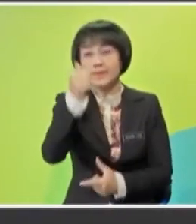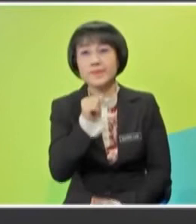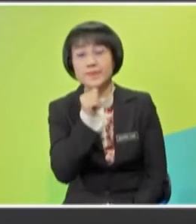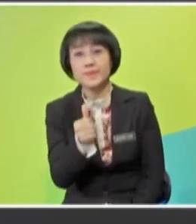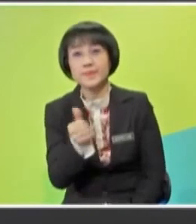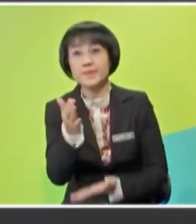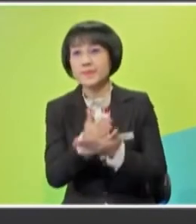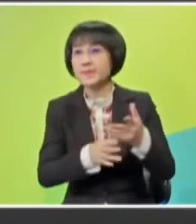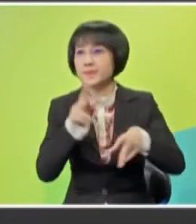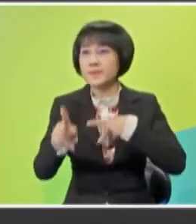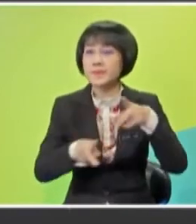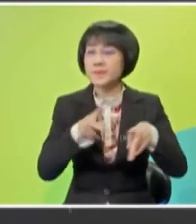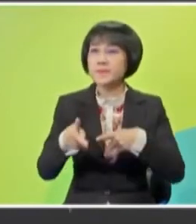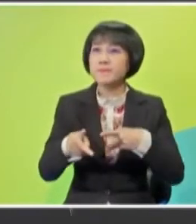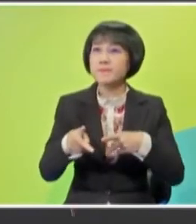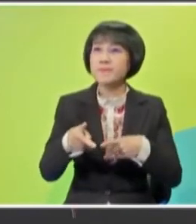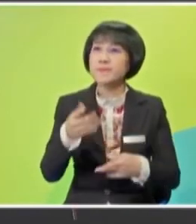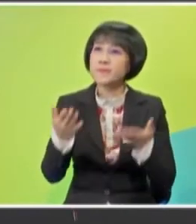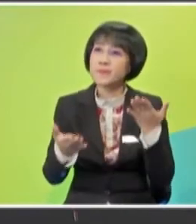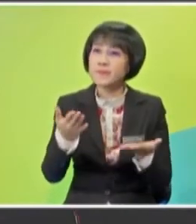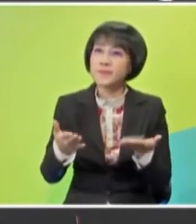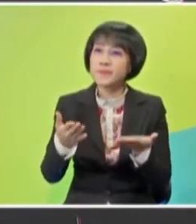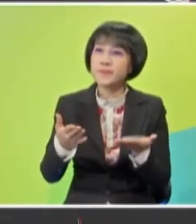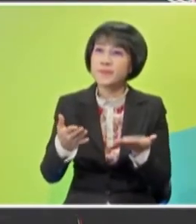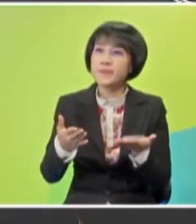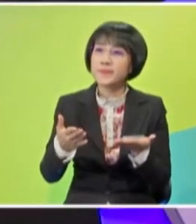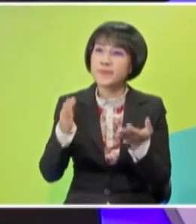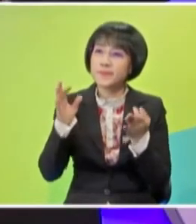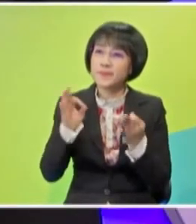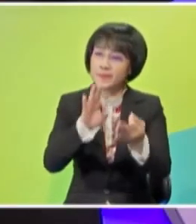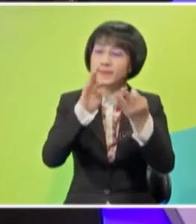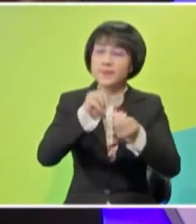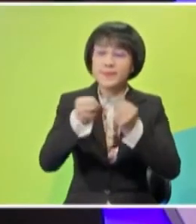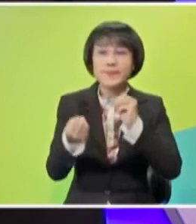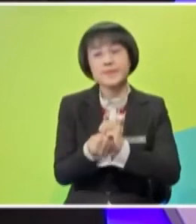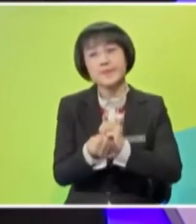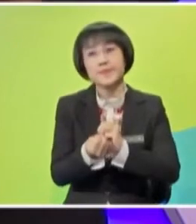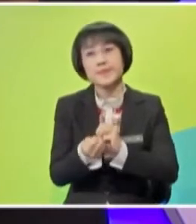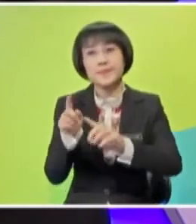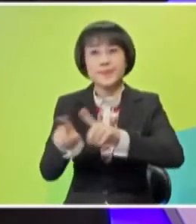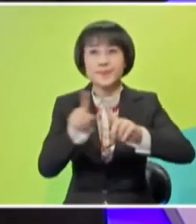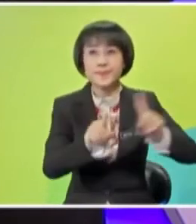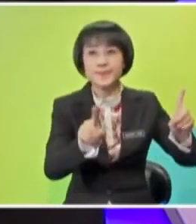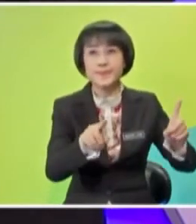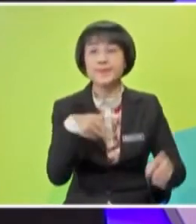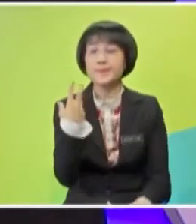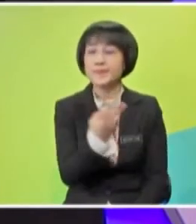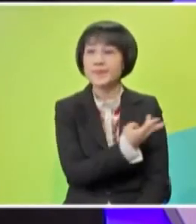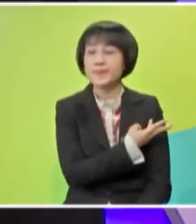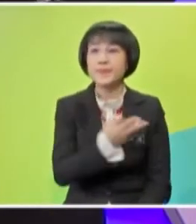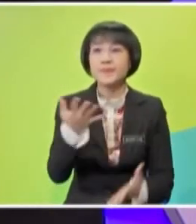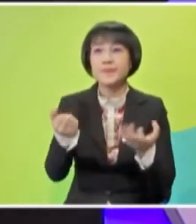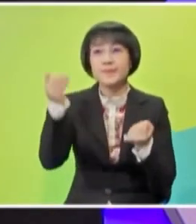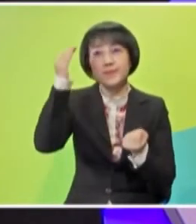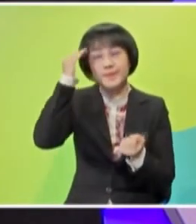some people might deal with problem differently. So we want to know how our pupils in the online